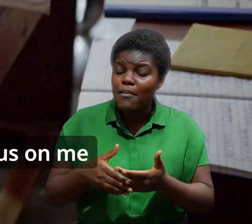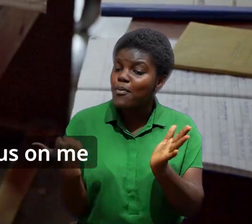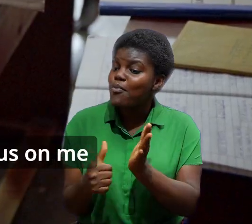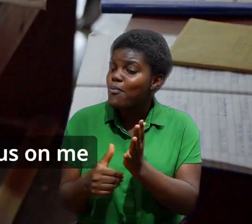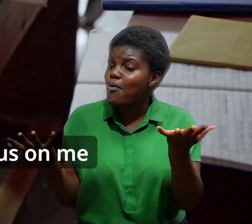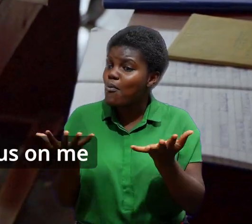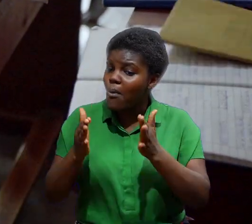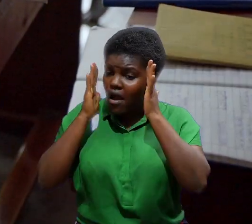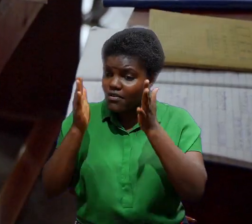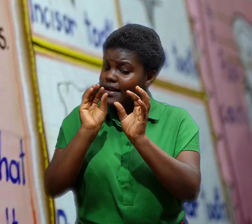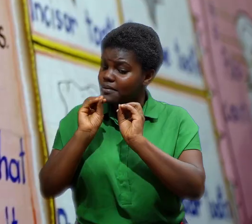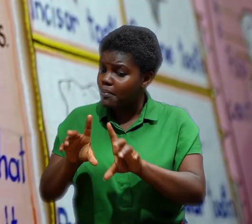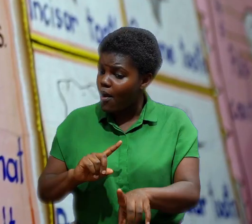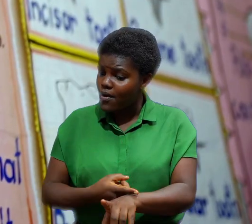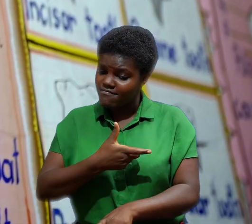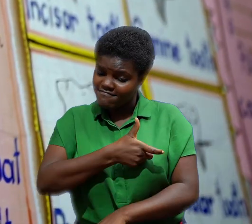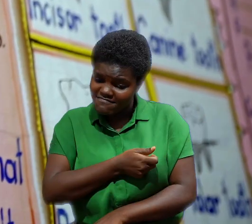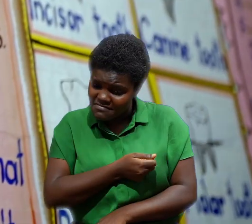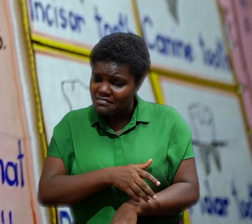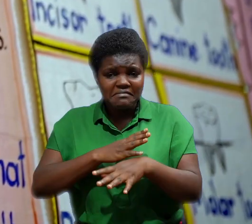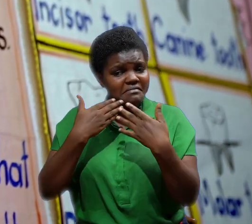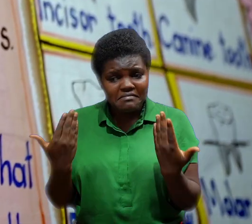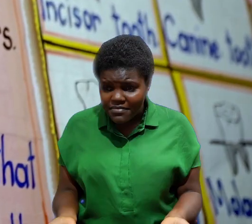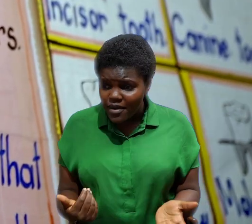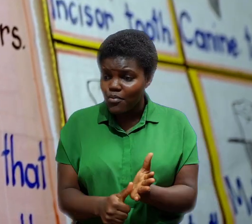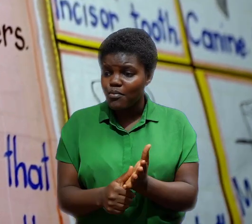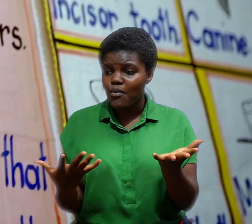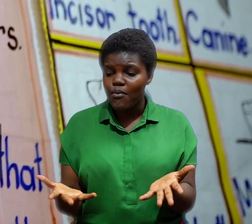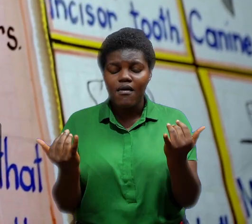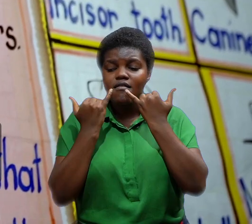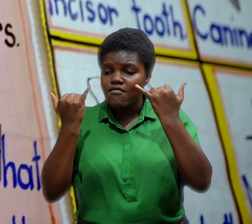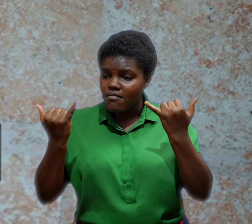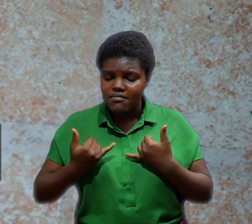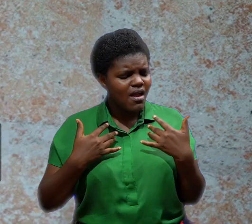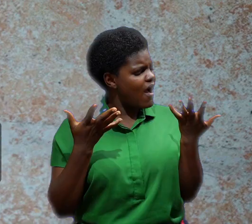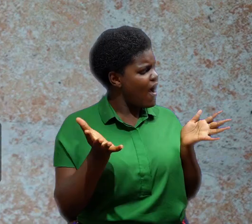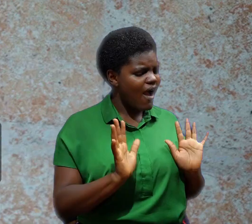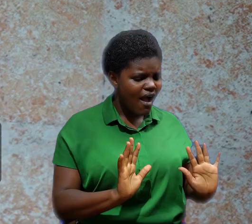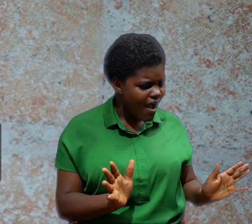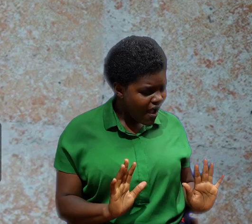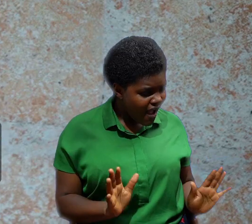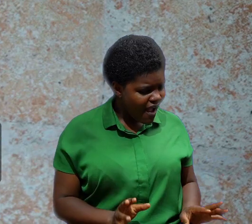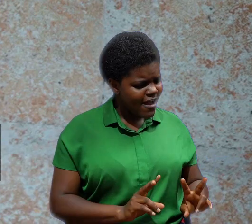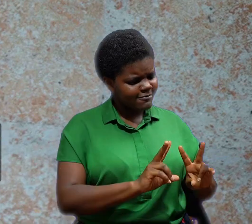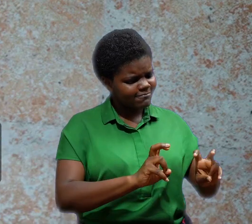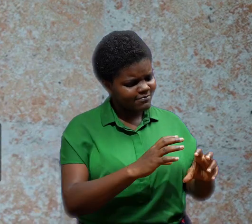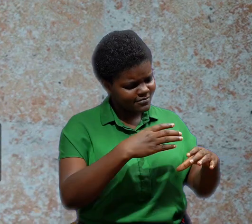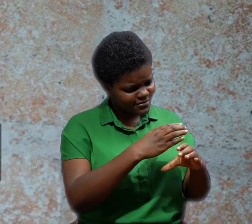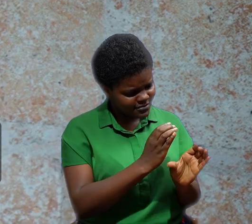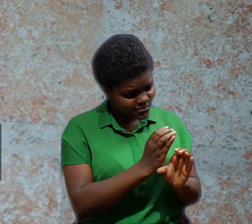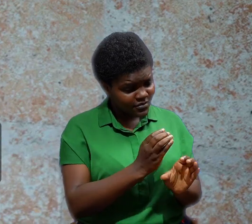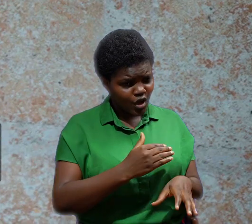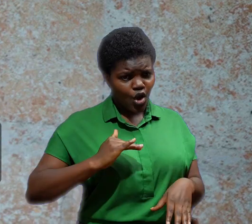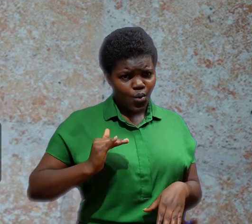tantunuulira tanfokasingako bwe mba muwa ebbeere tantunuulira. Kati ne baŋŋamba era omwana ne bamukebera abo ba